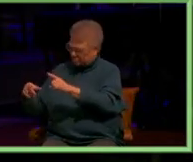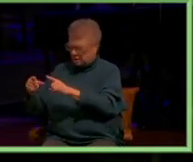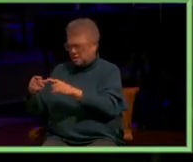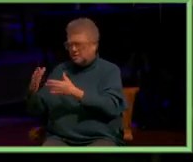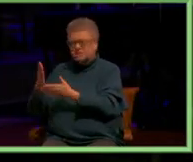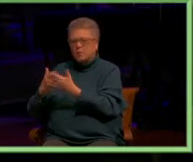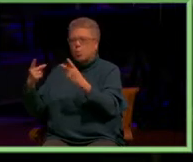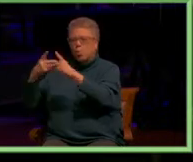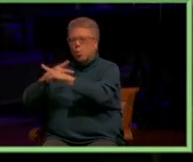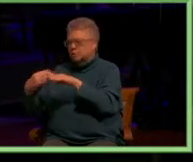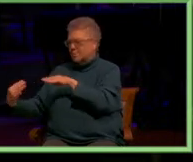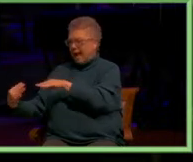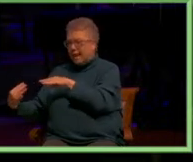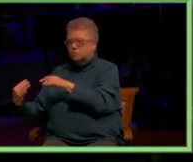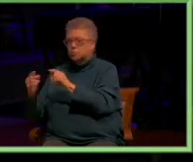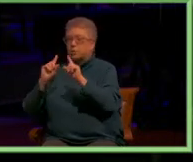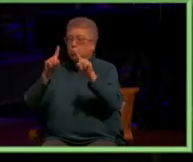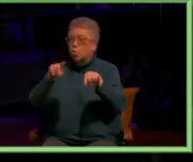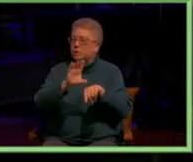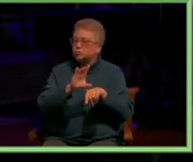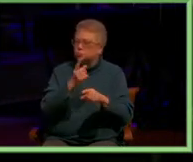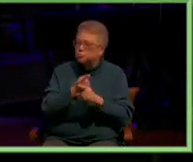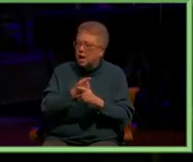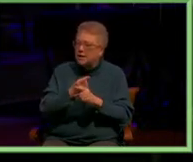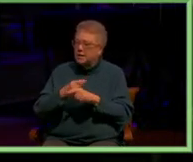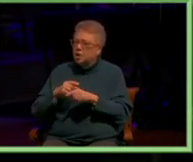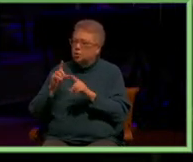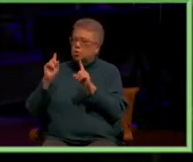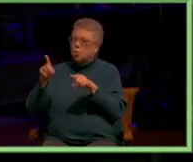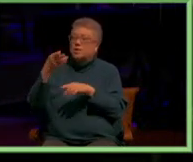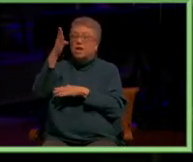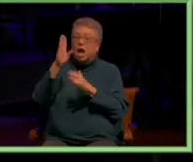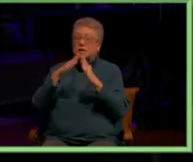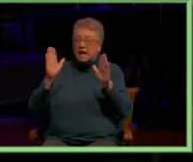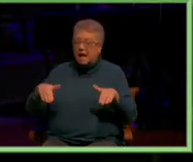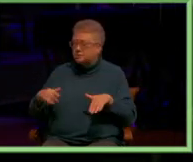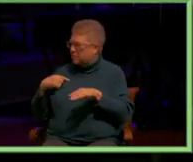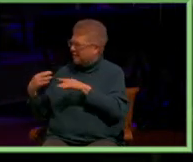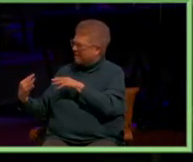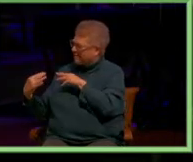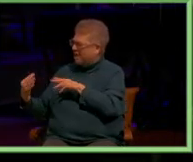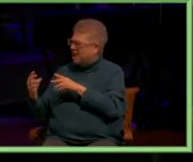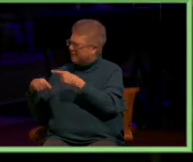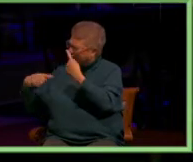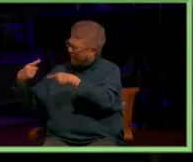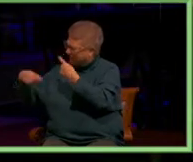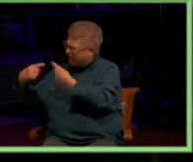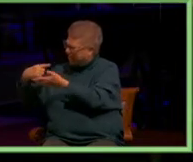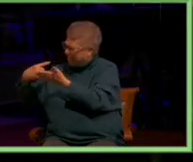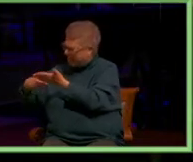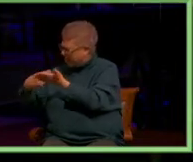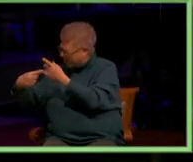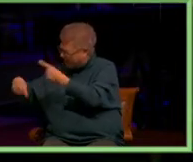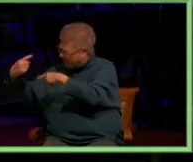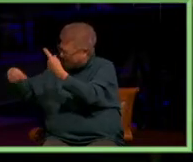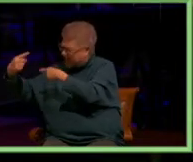of the worst battles are on the way to church. You're headed to God's house and you're fighting like you're going to see Satan at his front door,